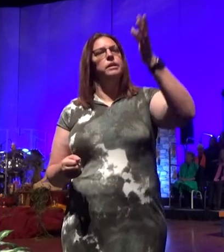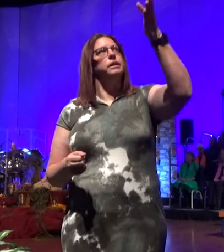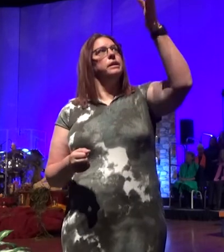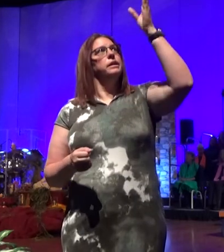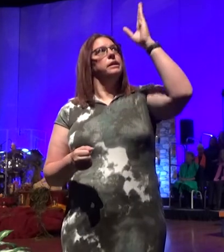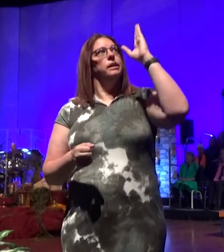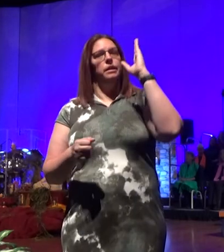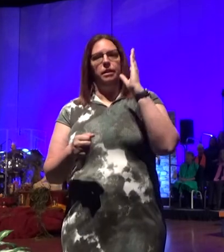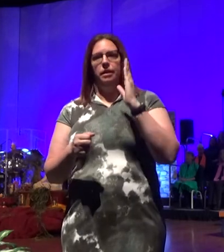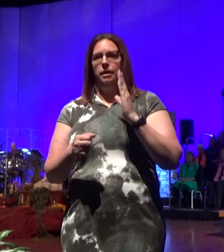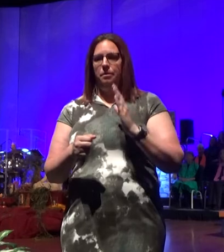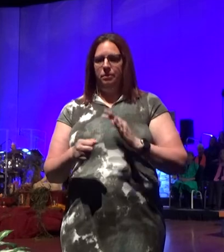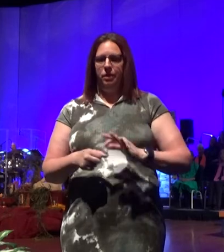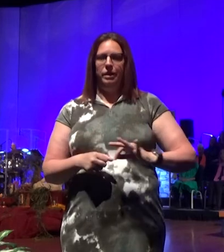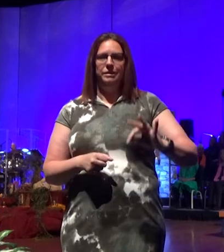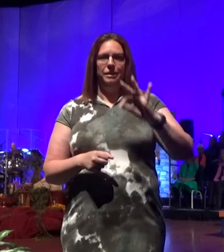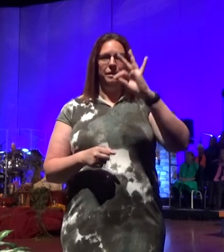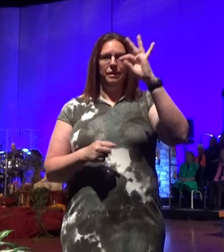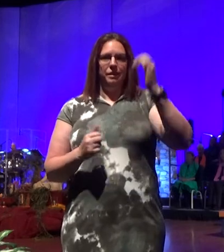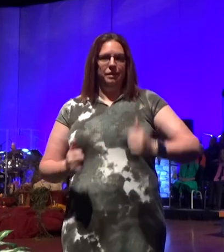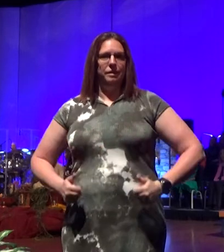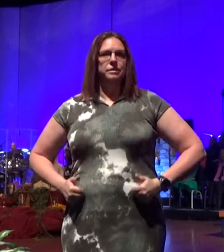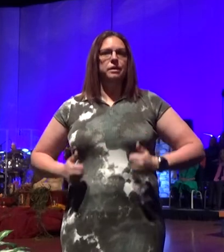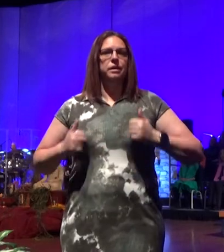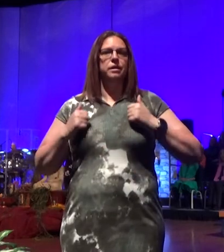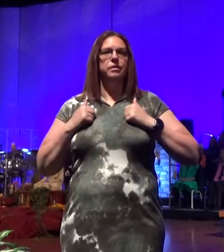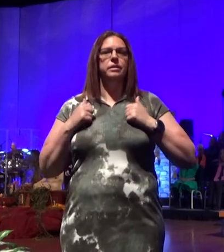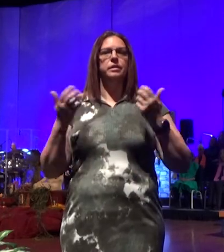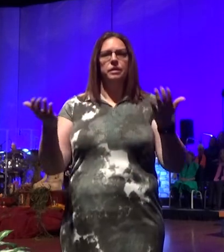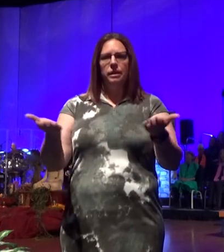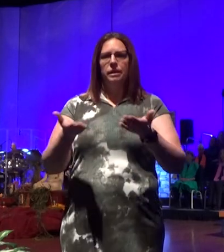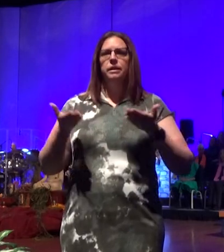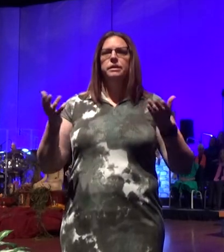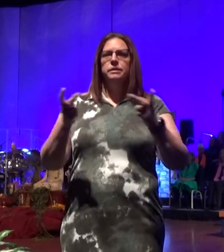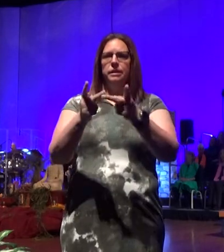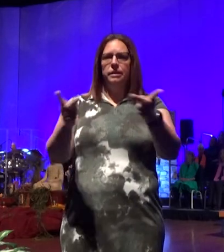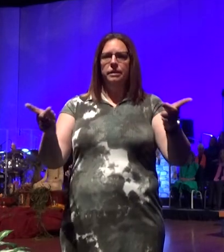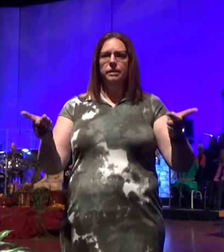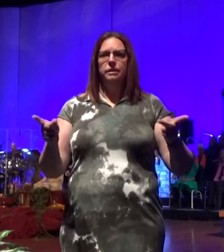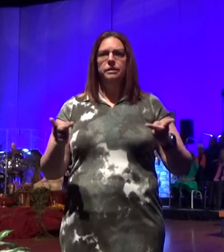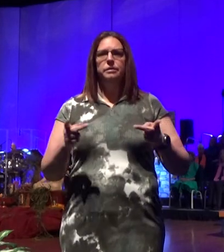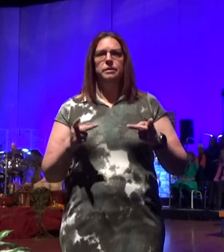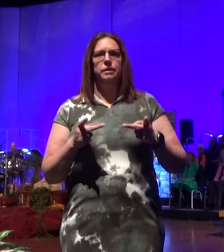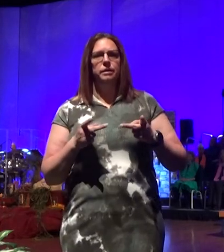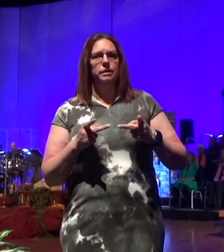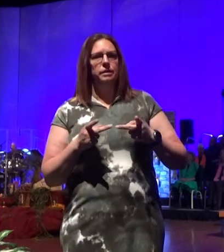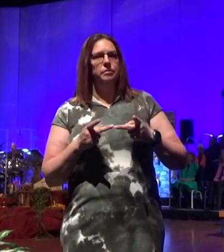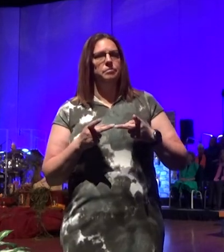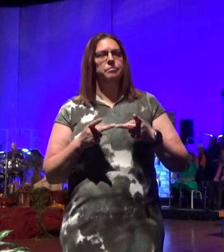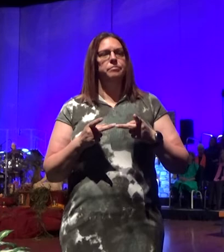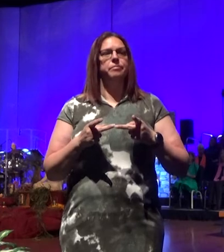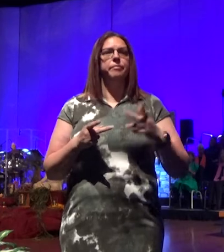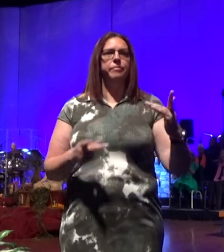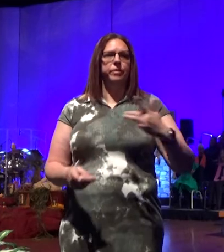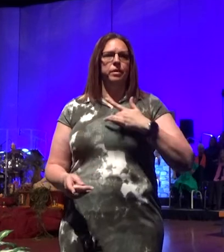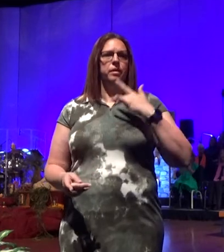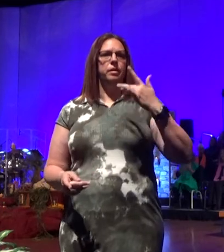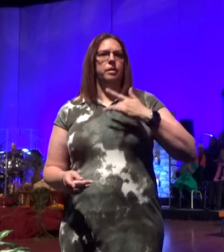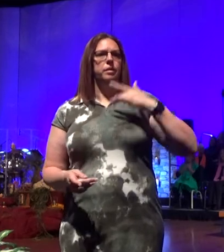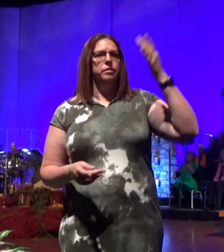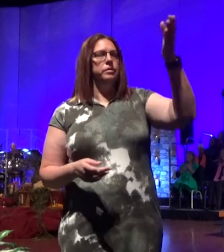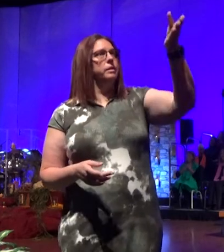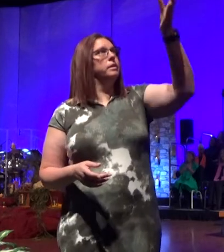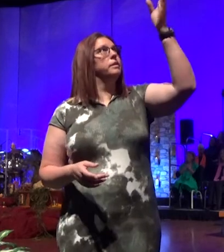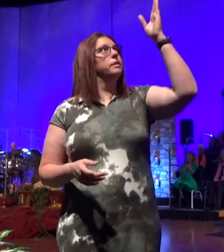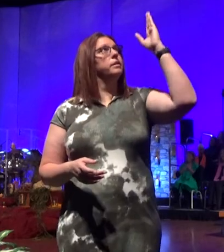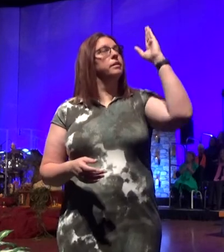Surely the presence of God is in this place. I can